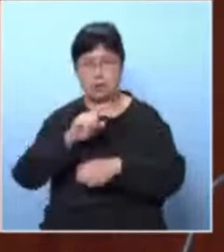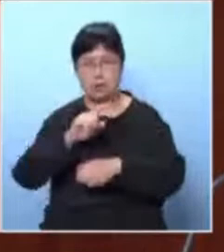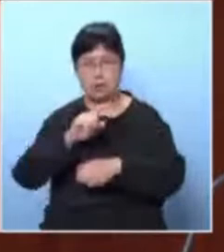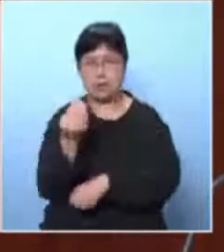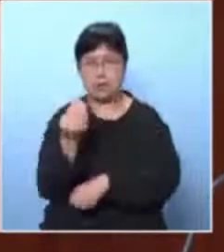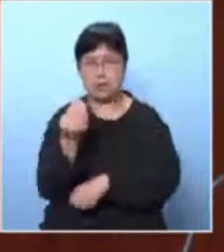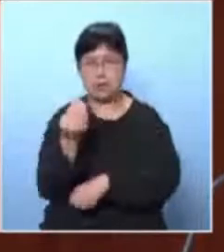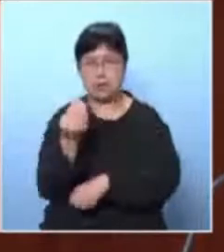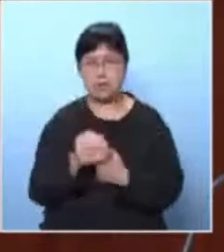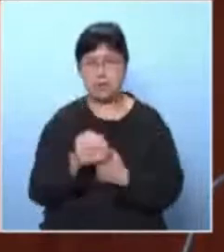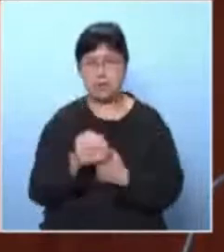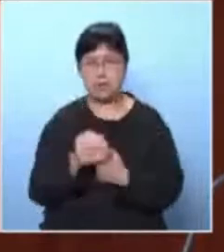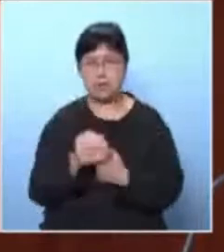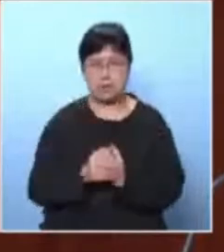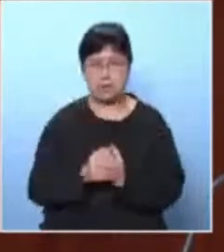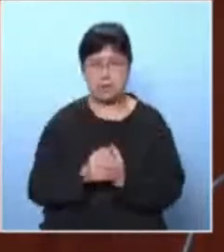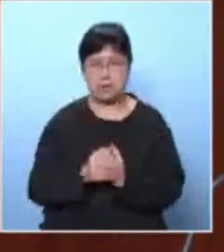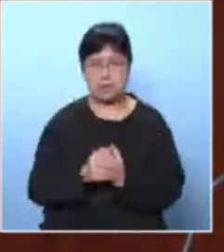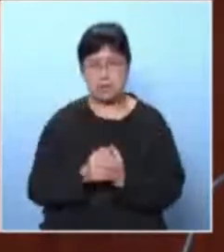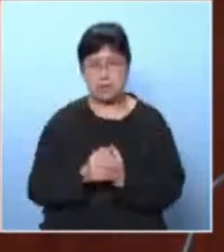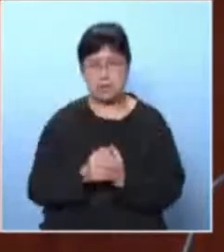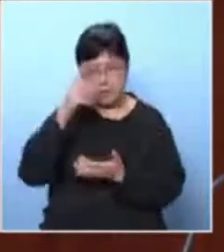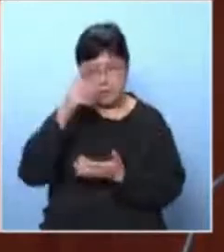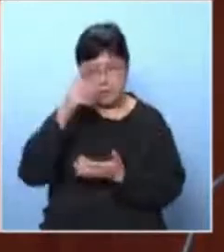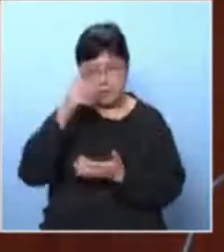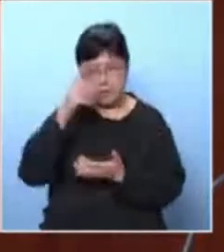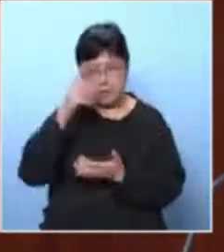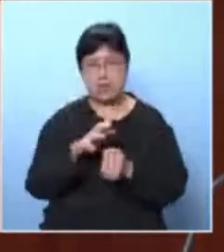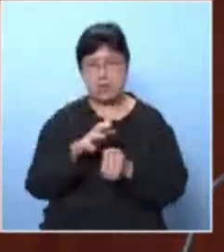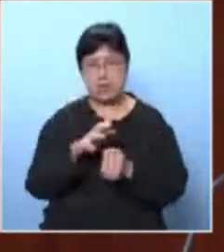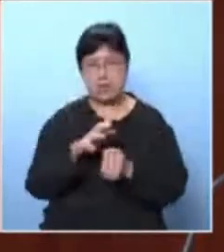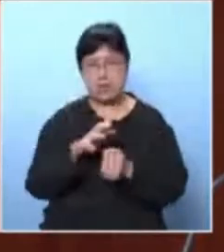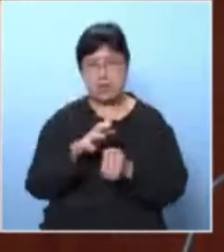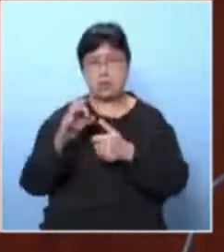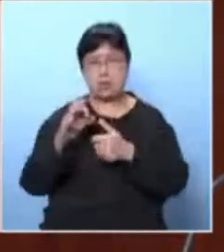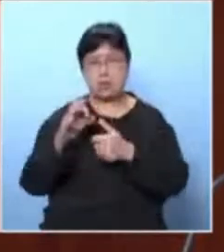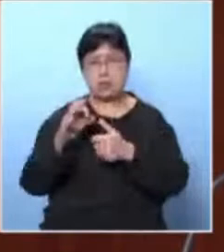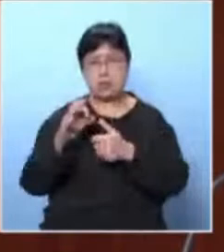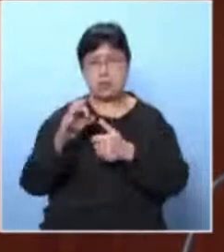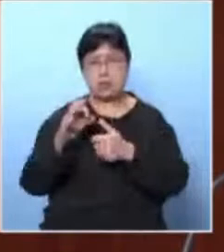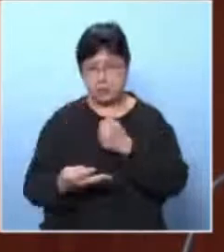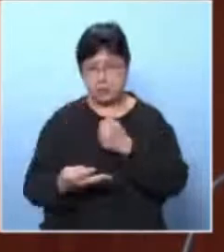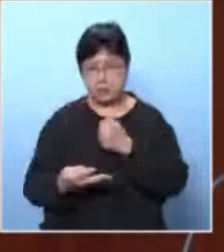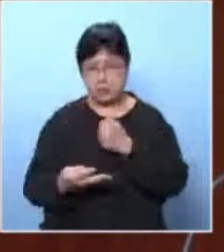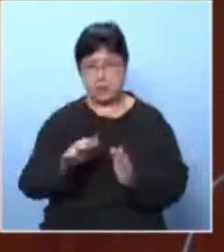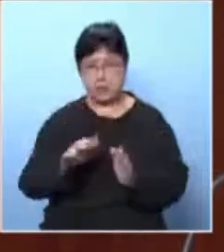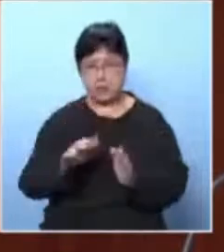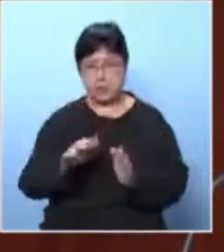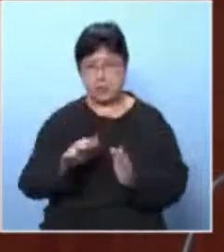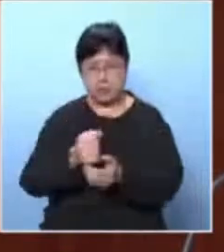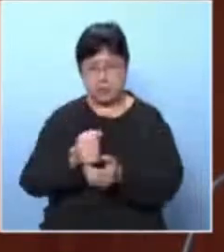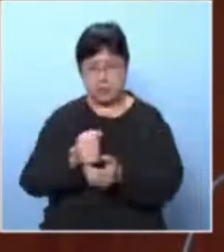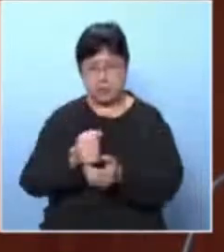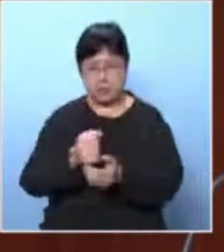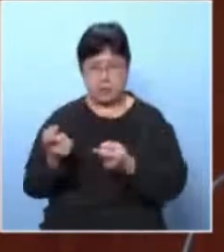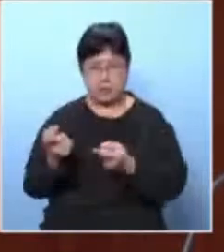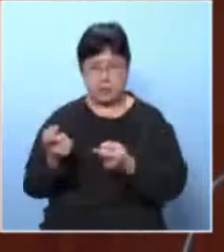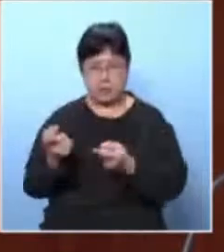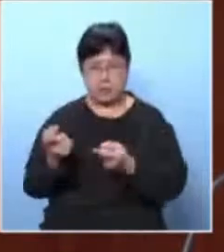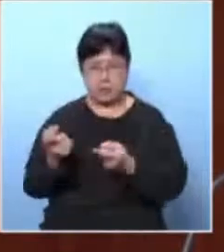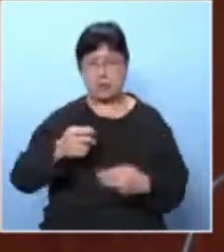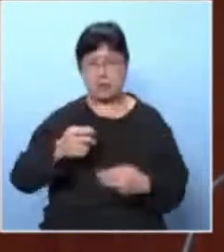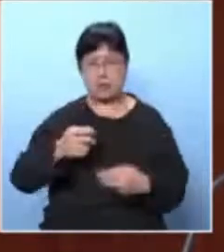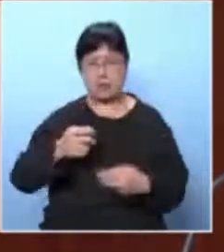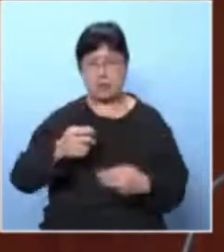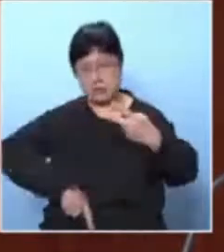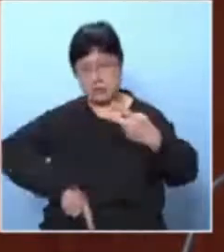From the fourth quarter of next year, the number of service places under the project will be doubled to about 2,000, with